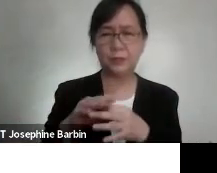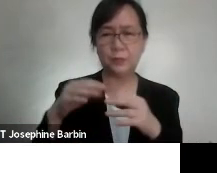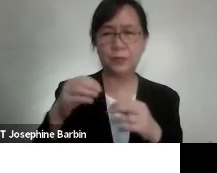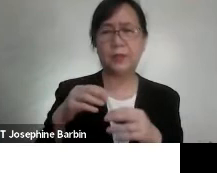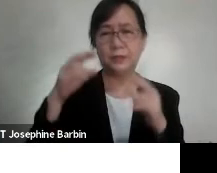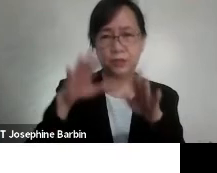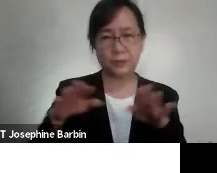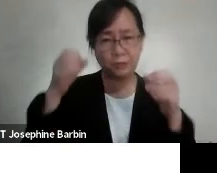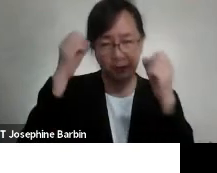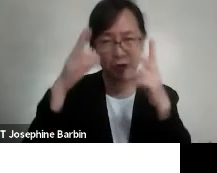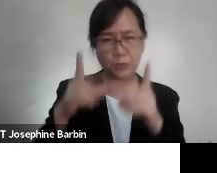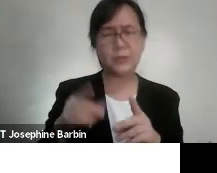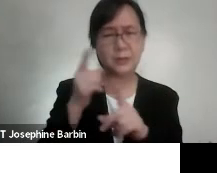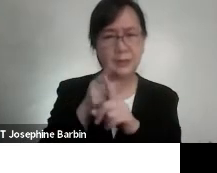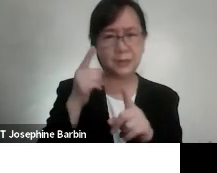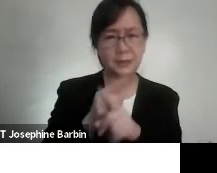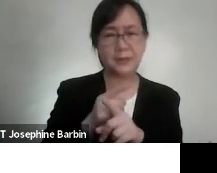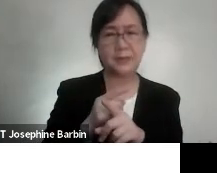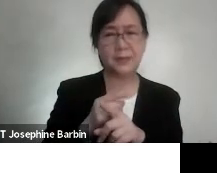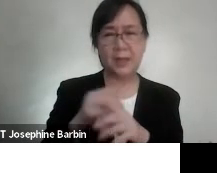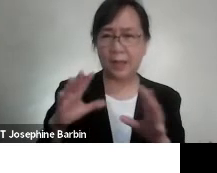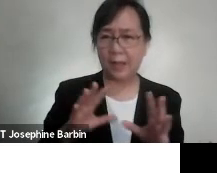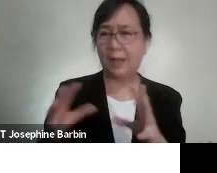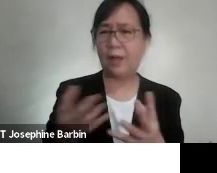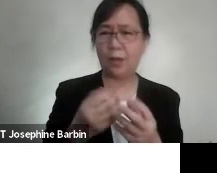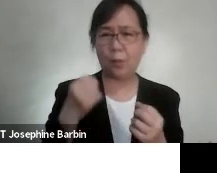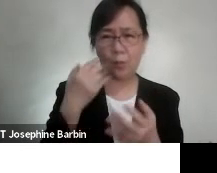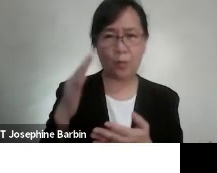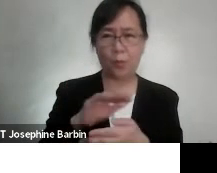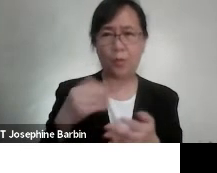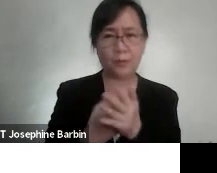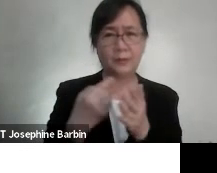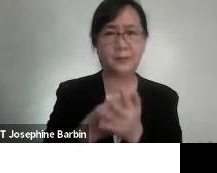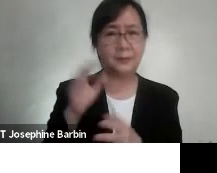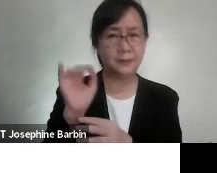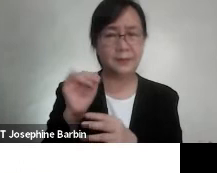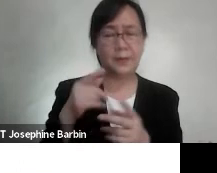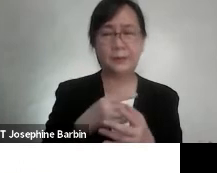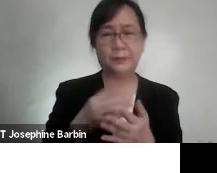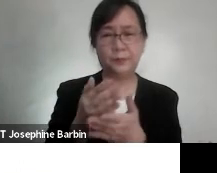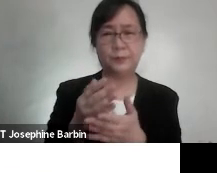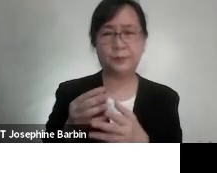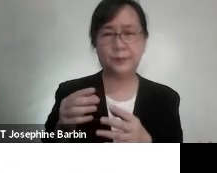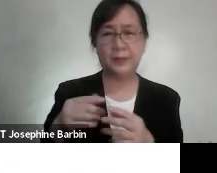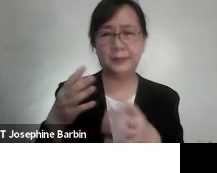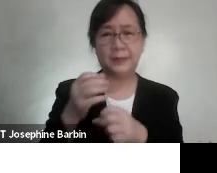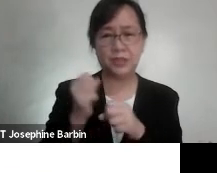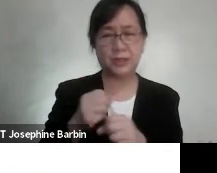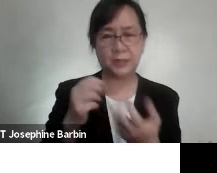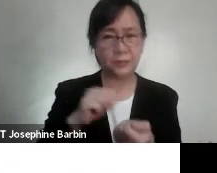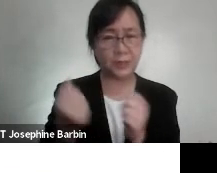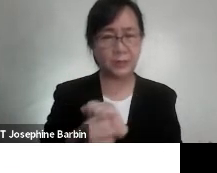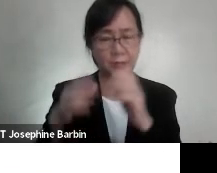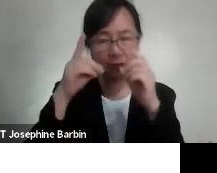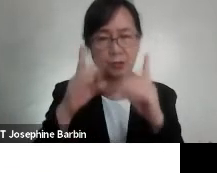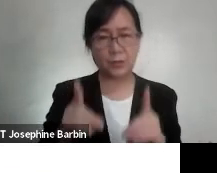education. Indeed, children were unanimous across the world in their view that technology is an absolute game changer for education.